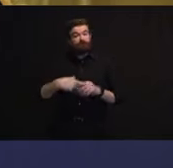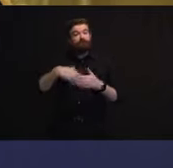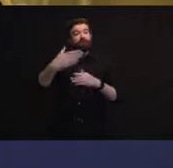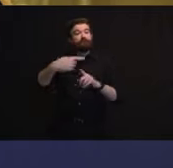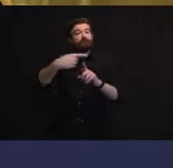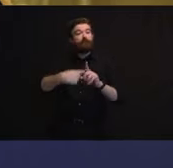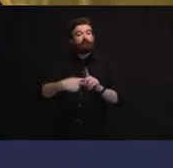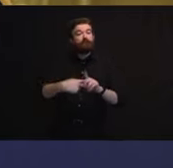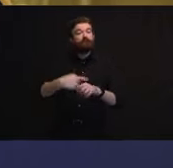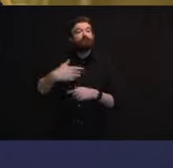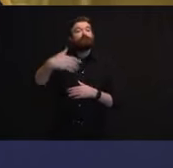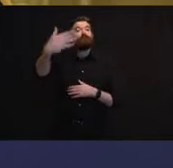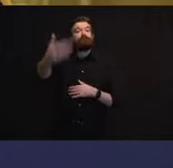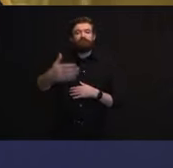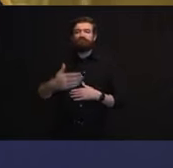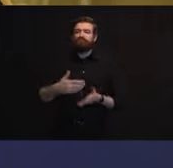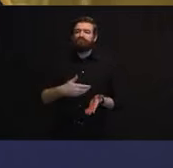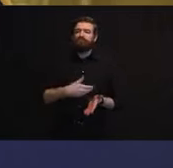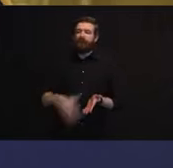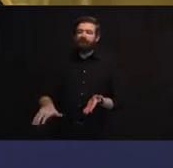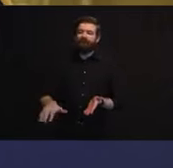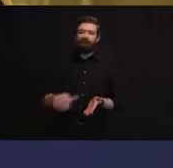just internalize that.